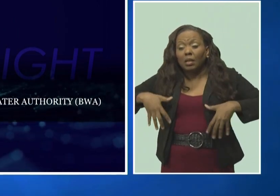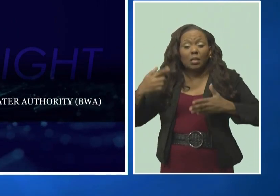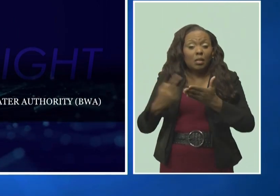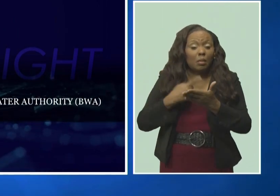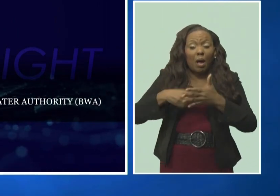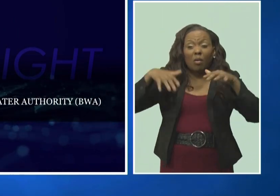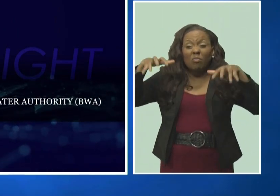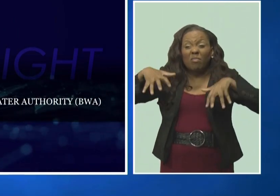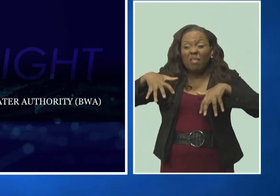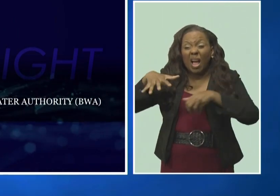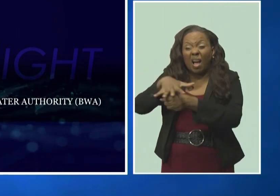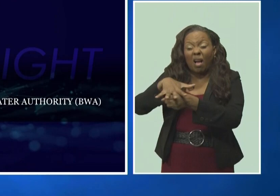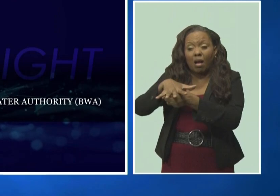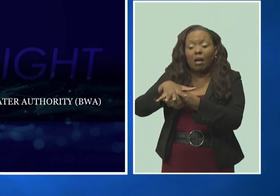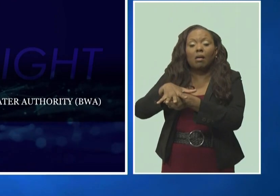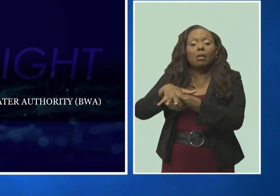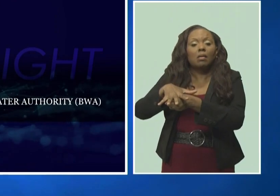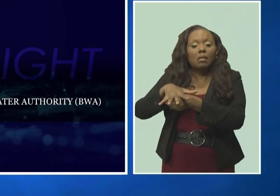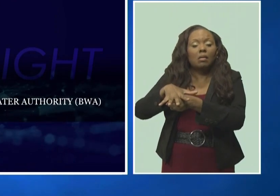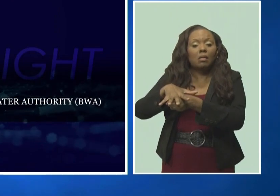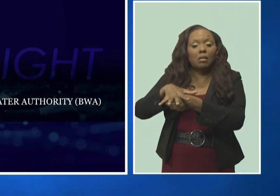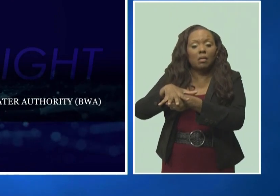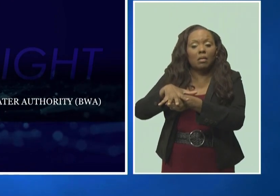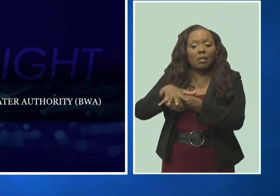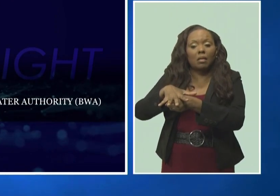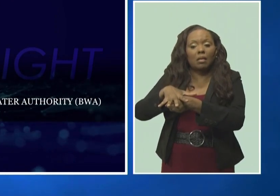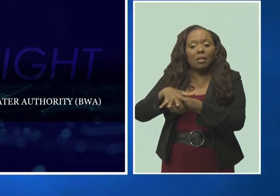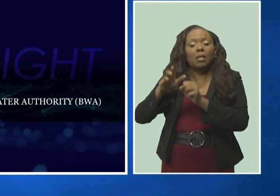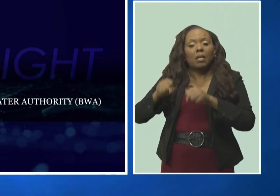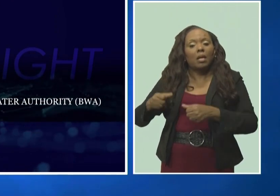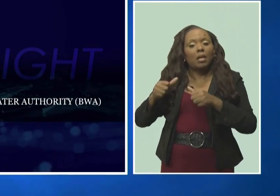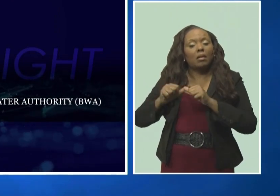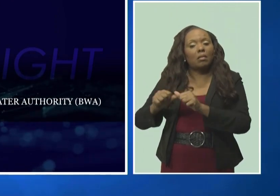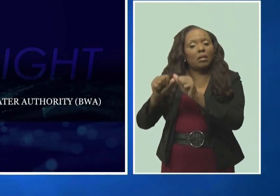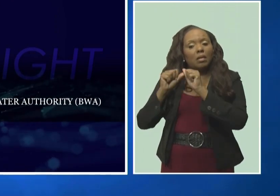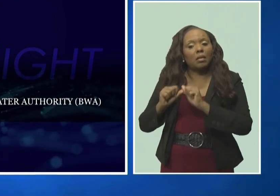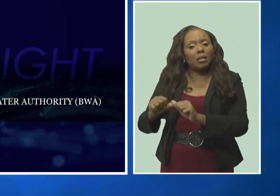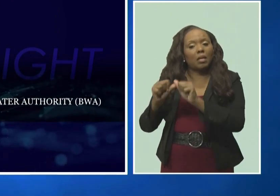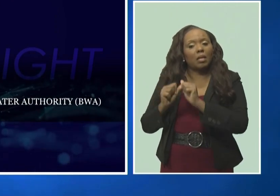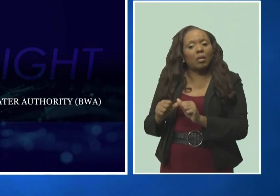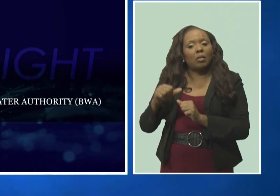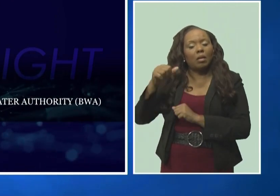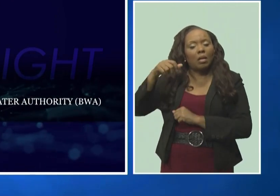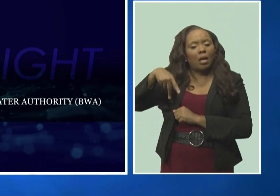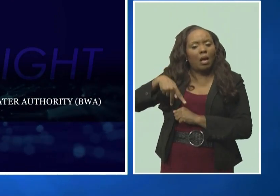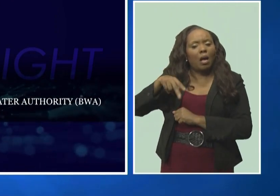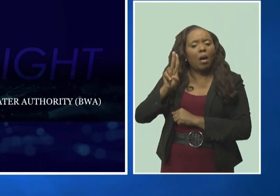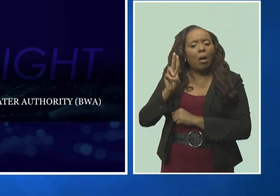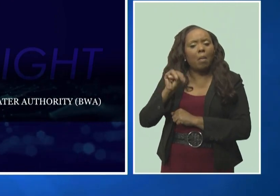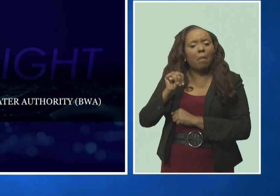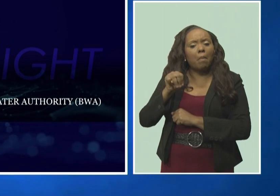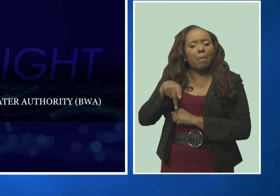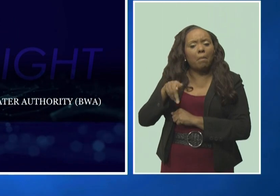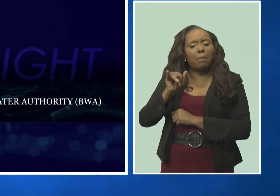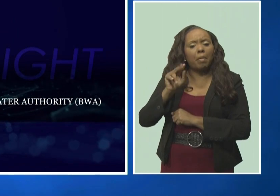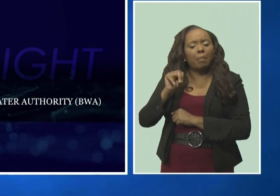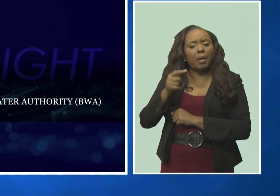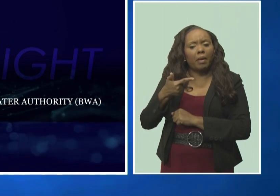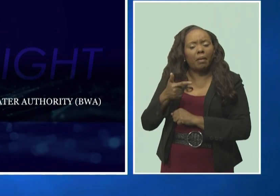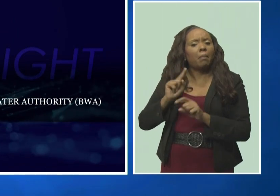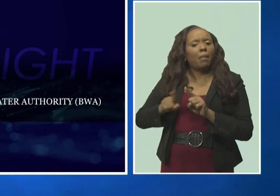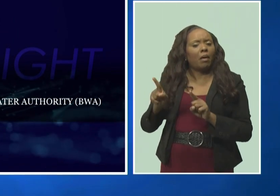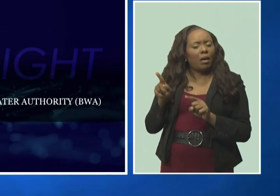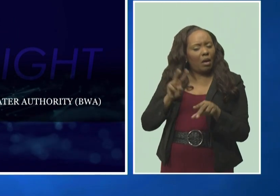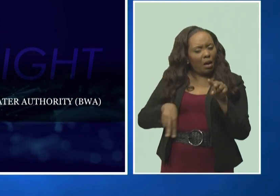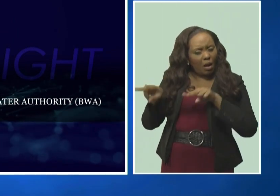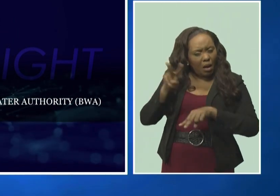the area and you can continue with the pumping, but we're constantly monitoring the water quality,